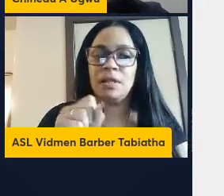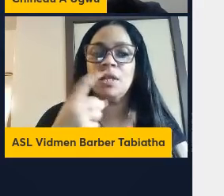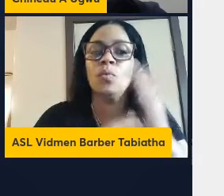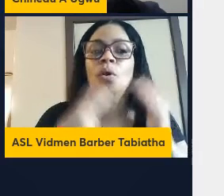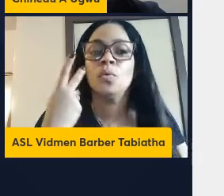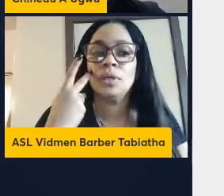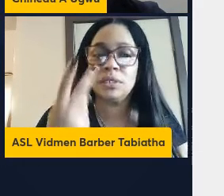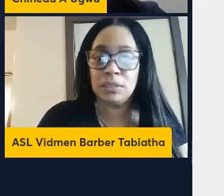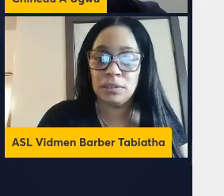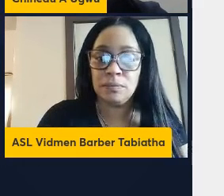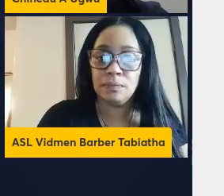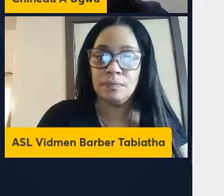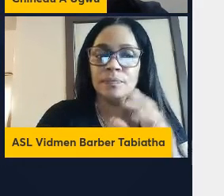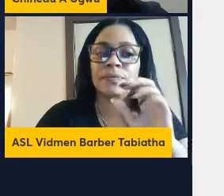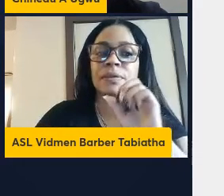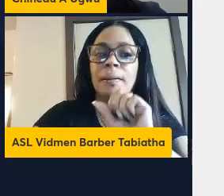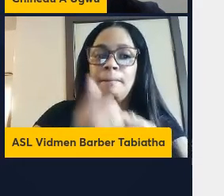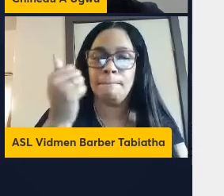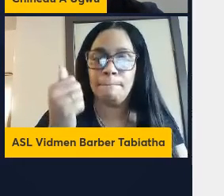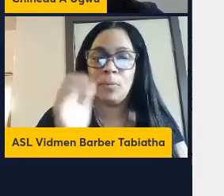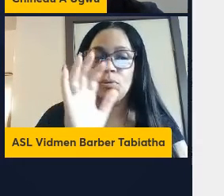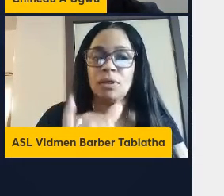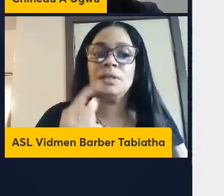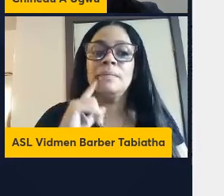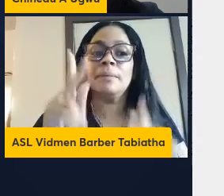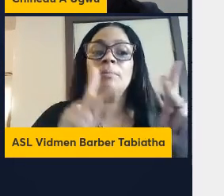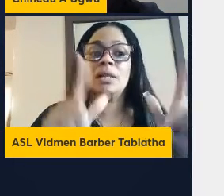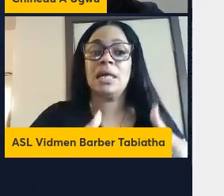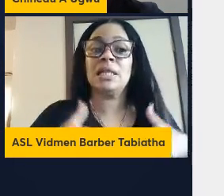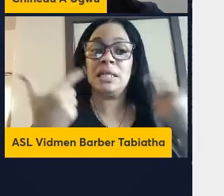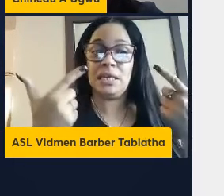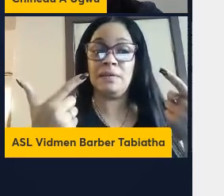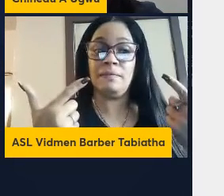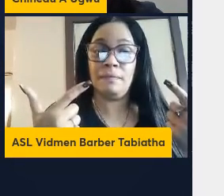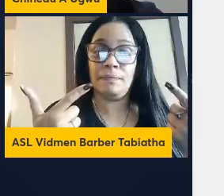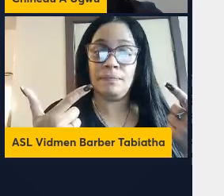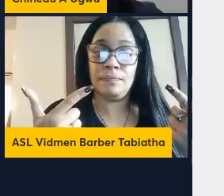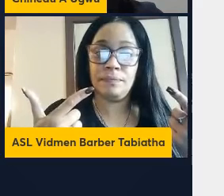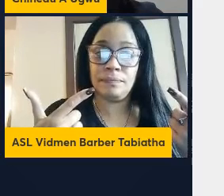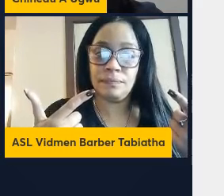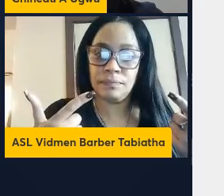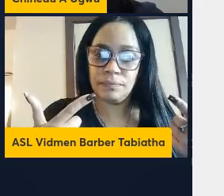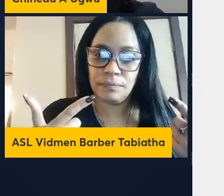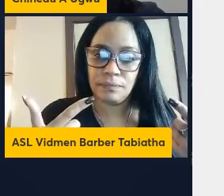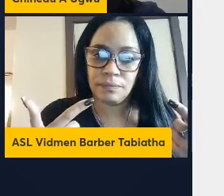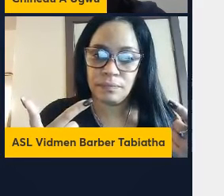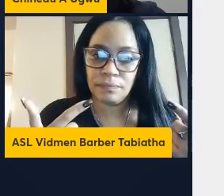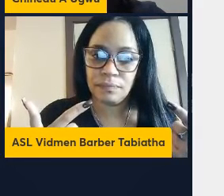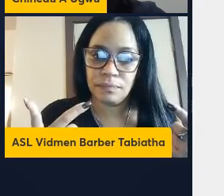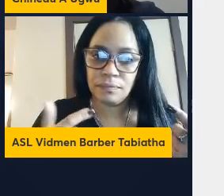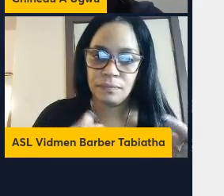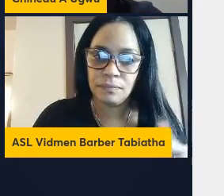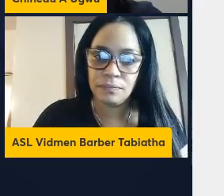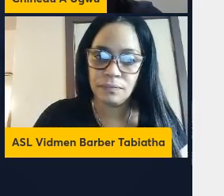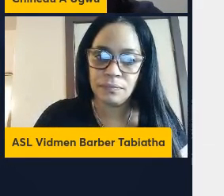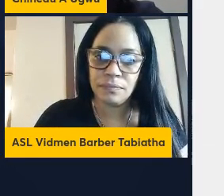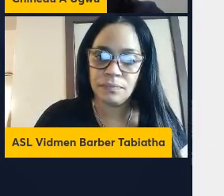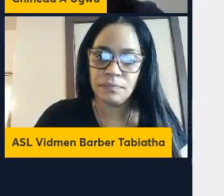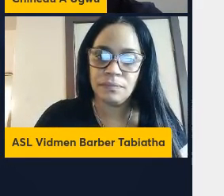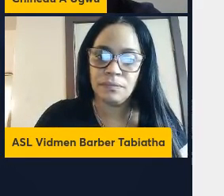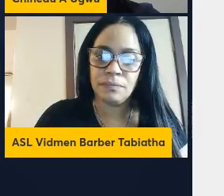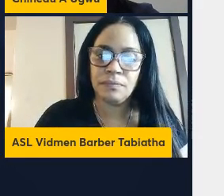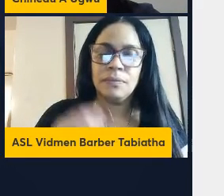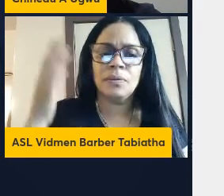see is that most of the sera from the survivors are able to neutralize most of the pseudoviruses,